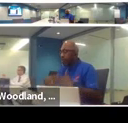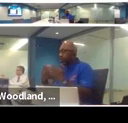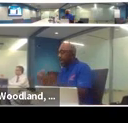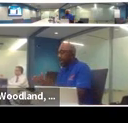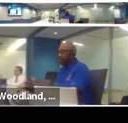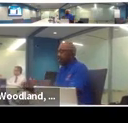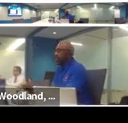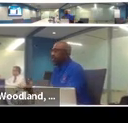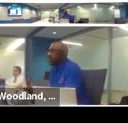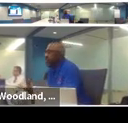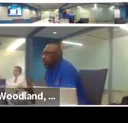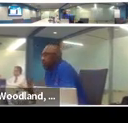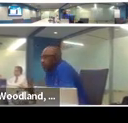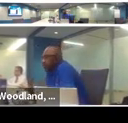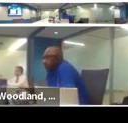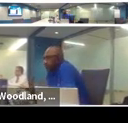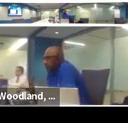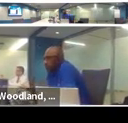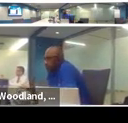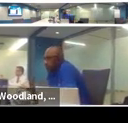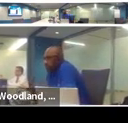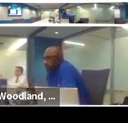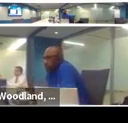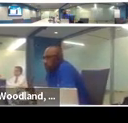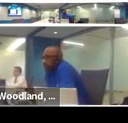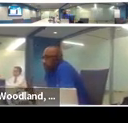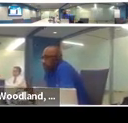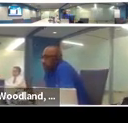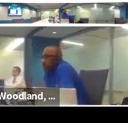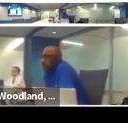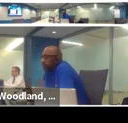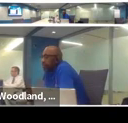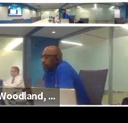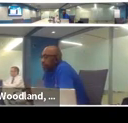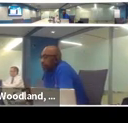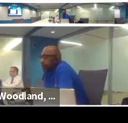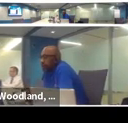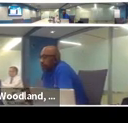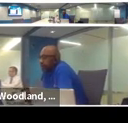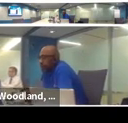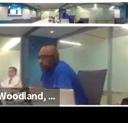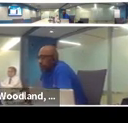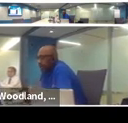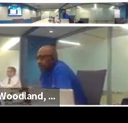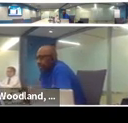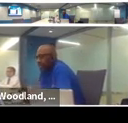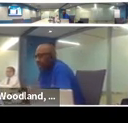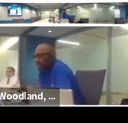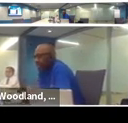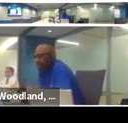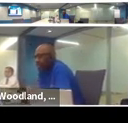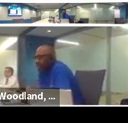were afforded that service through flexibilities in our Appendix K request from the federal government.